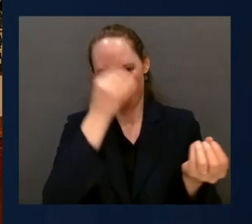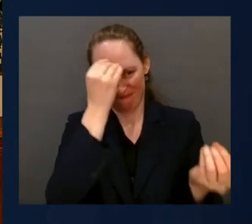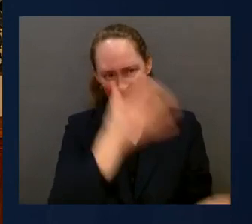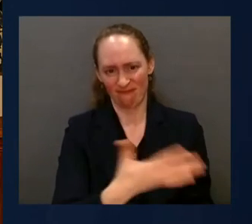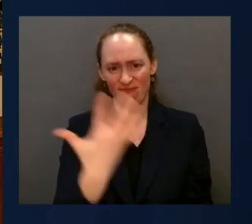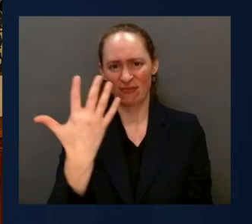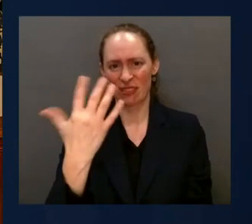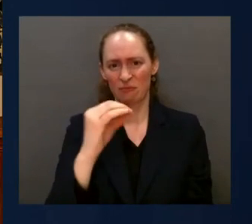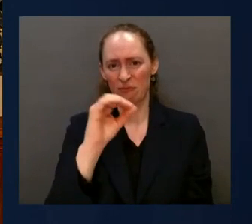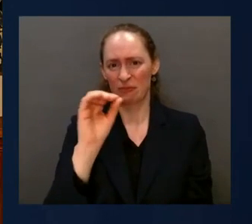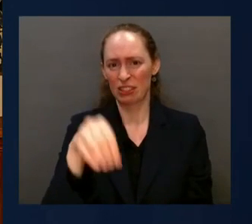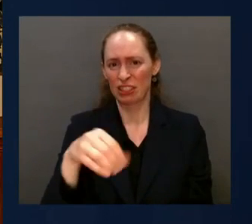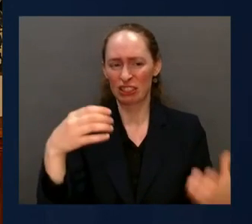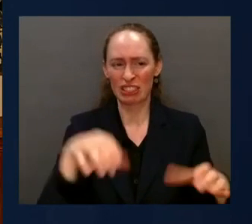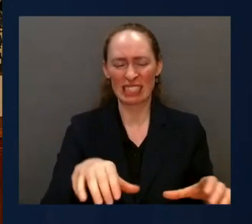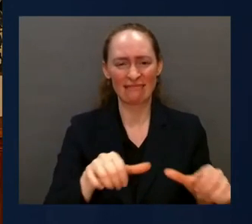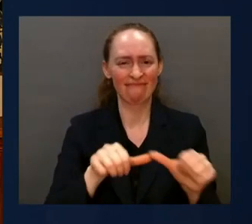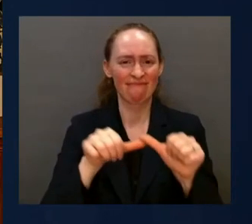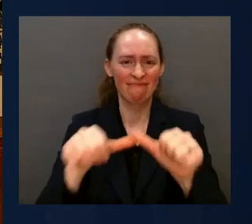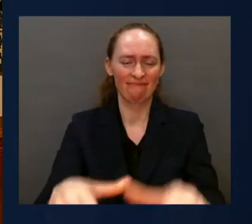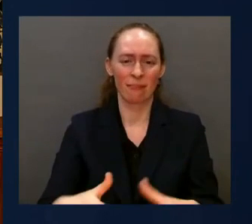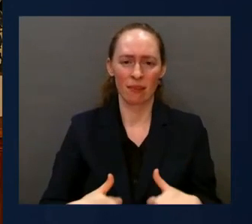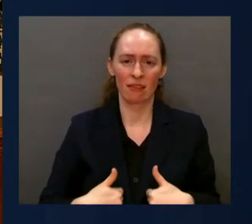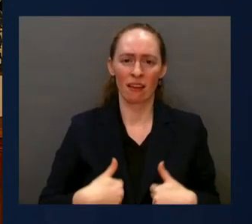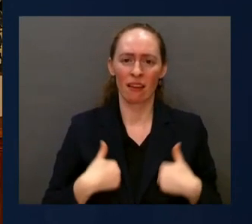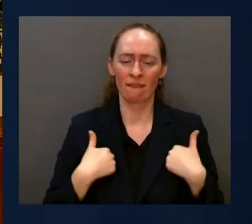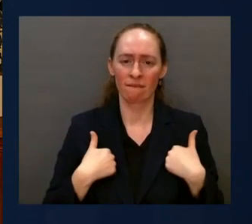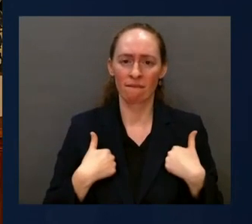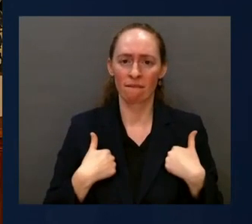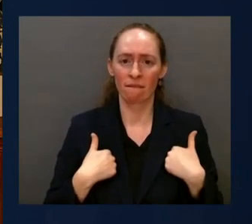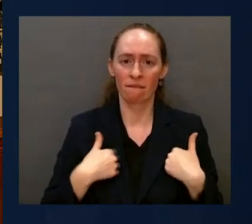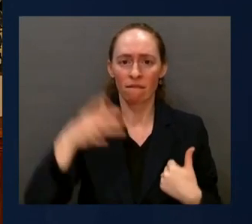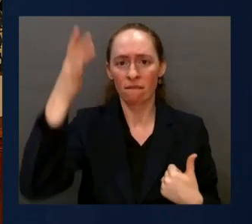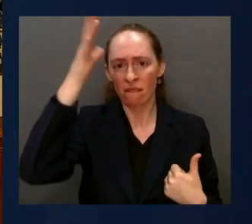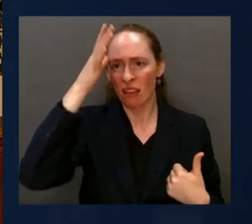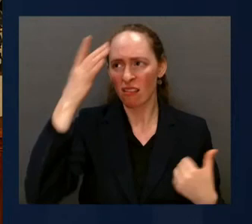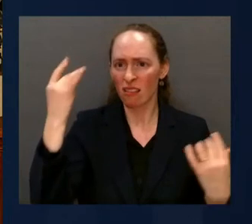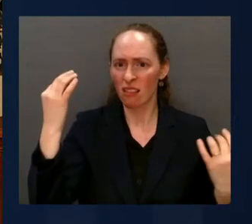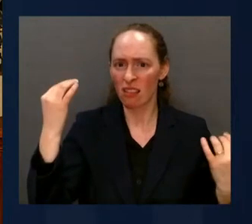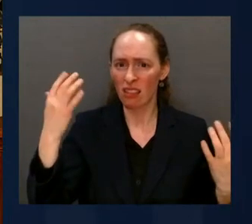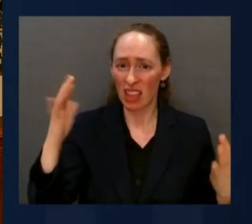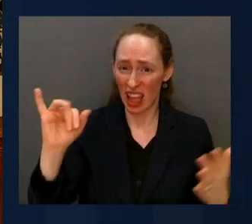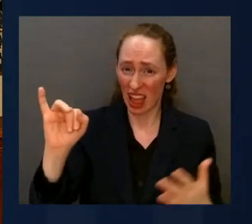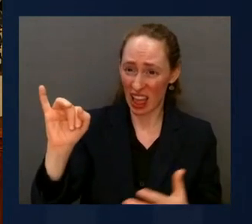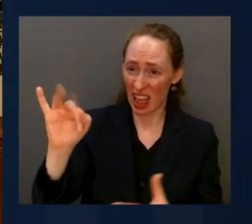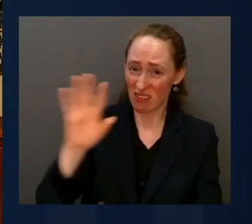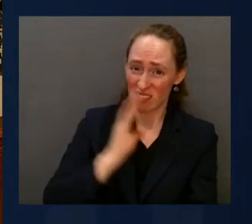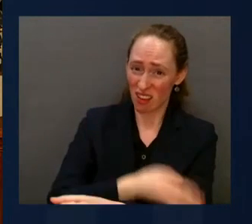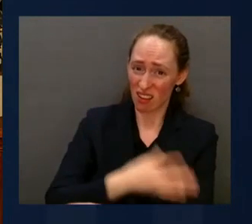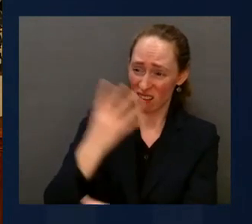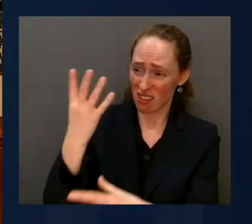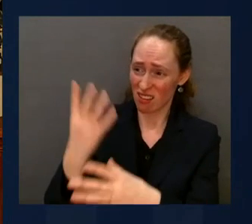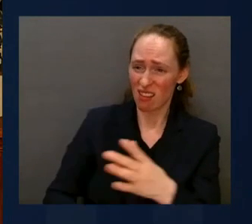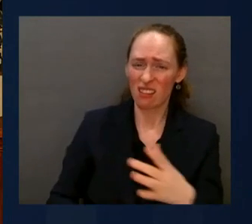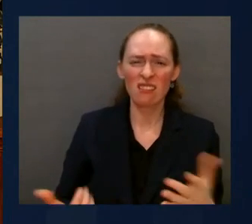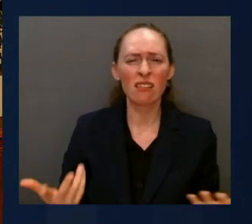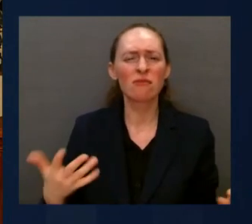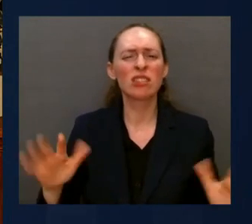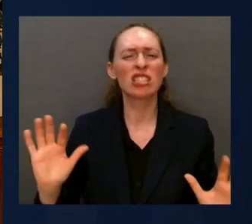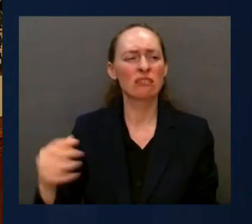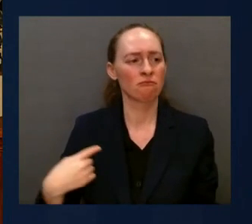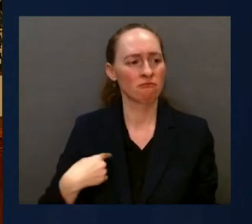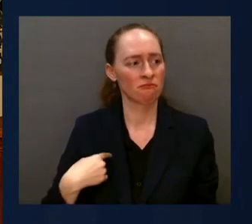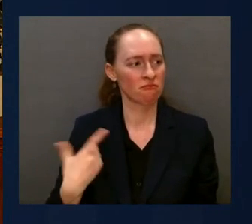well. Jill and I understand that, like so many of you. And he read Jill's book describing our family's cancer